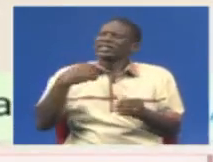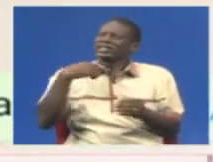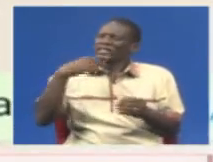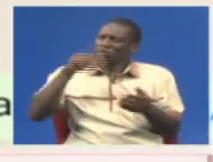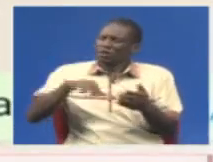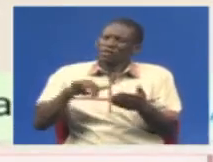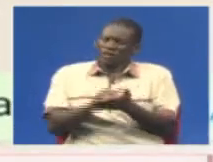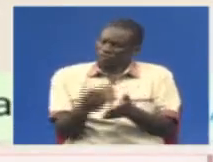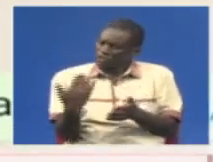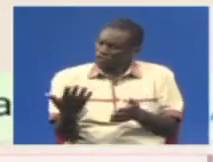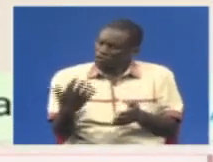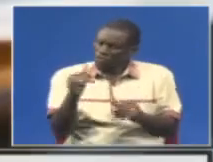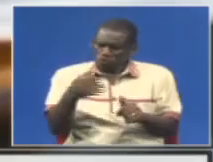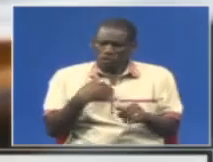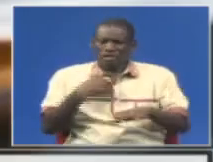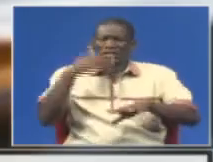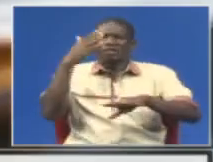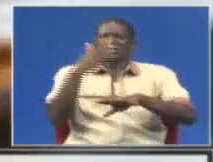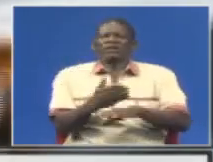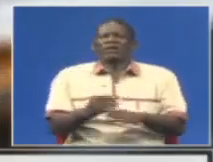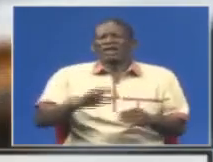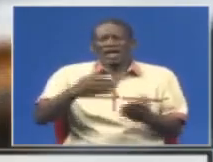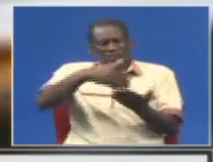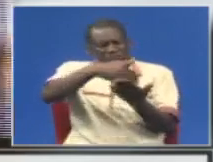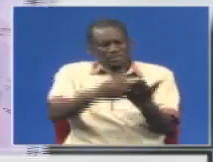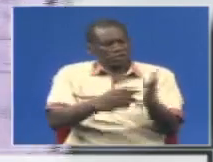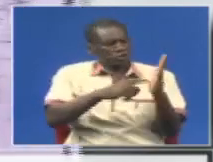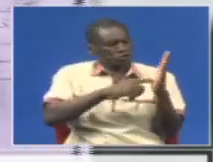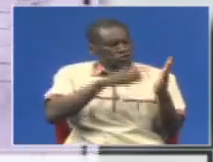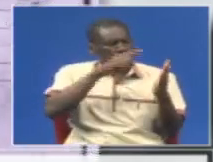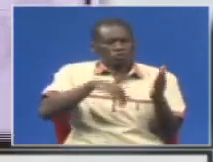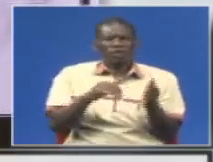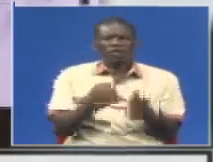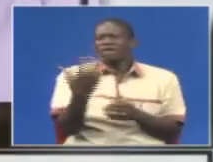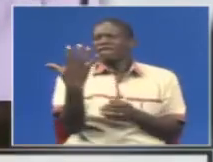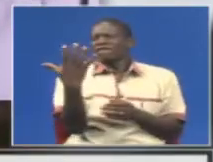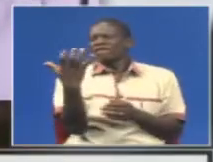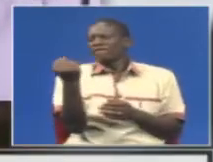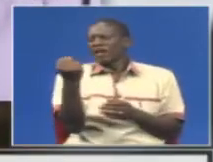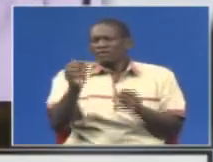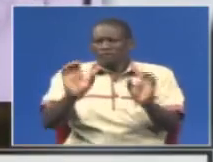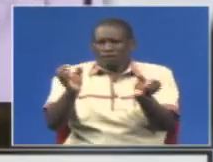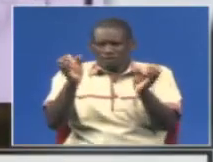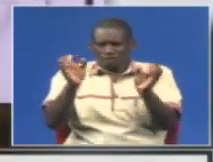our possession a forgery. Another receipt shows that 5 journalists were given